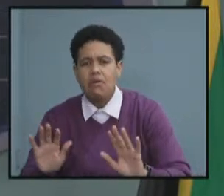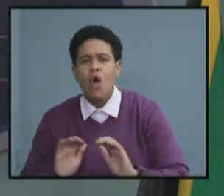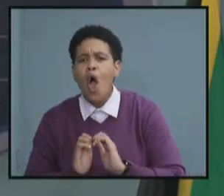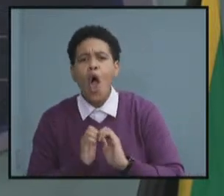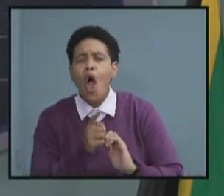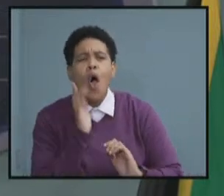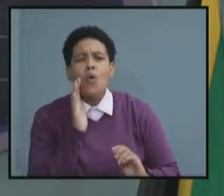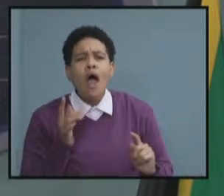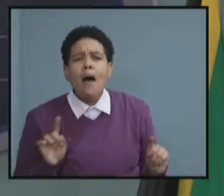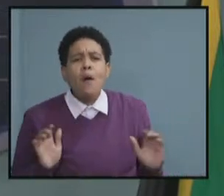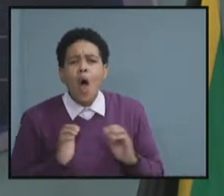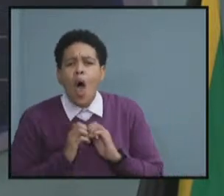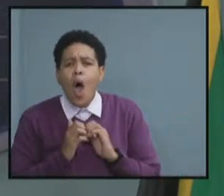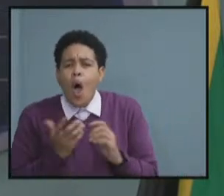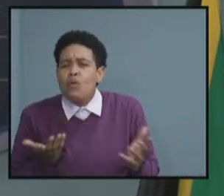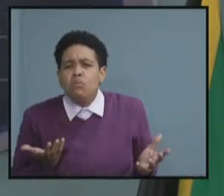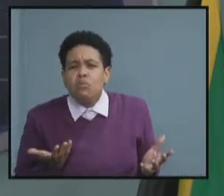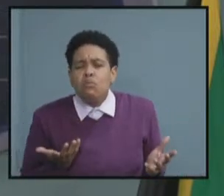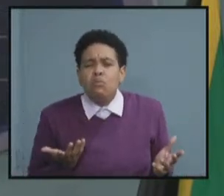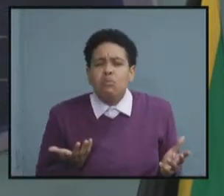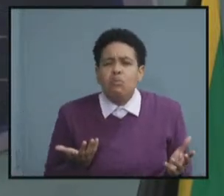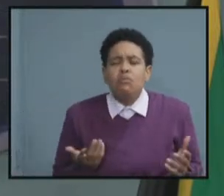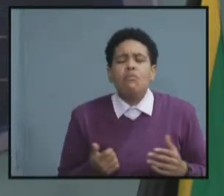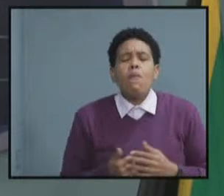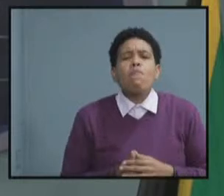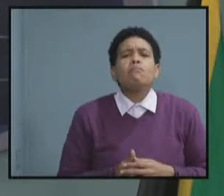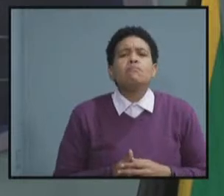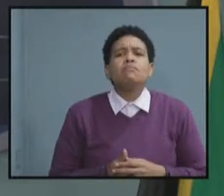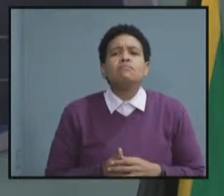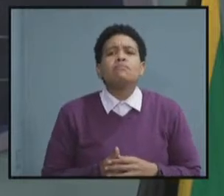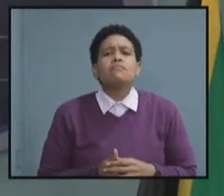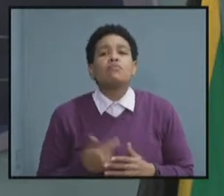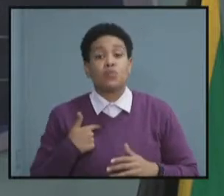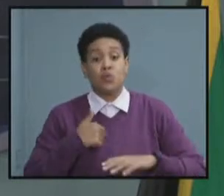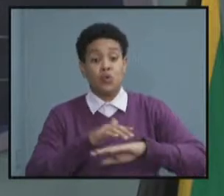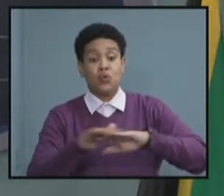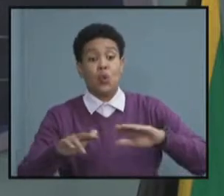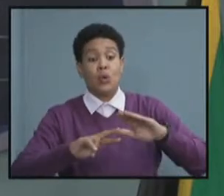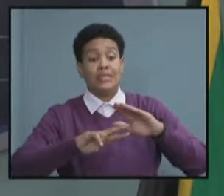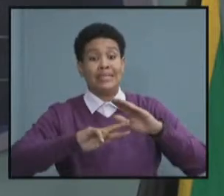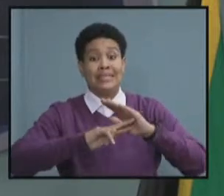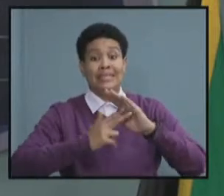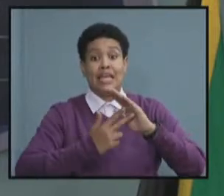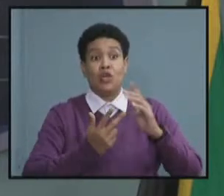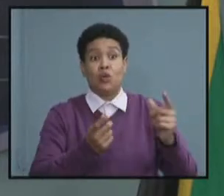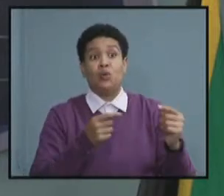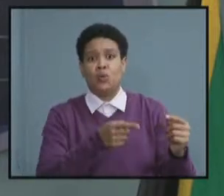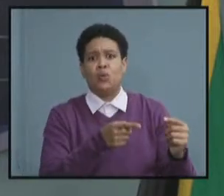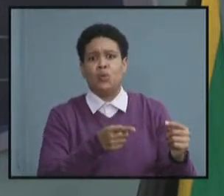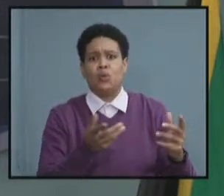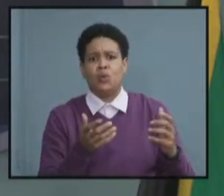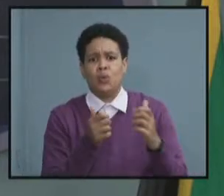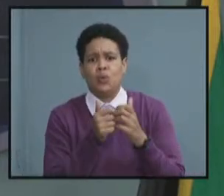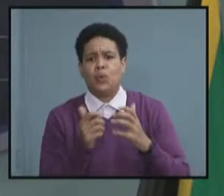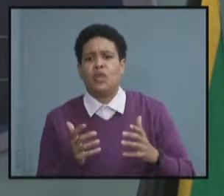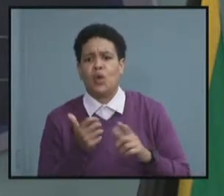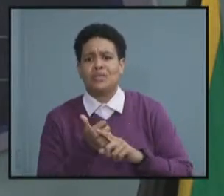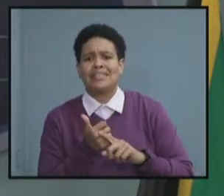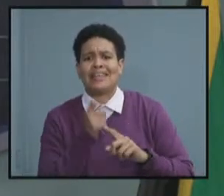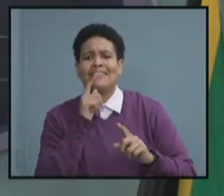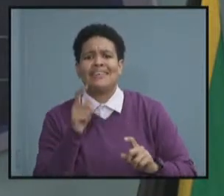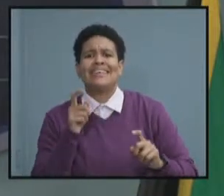is this going to be done? We do not intend to do this without